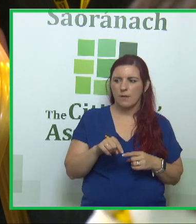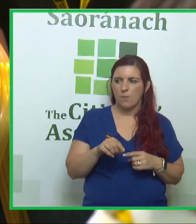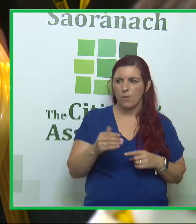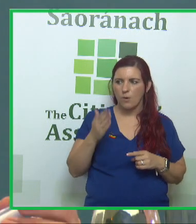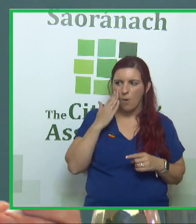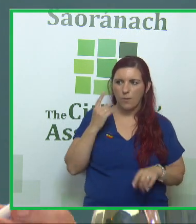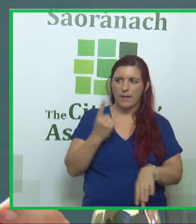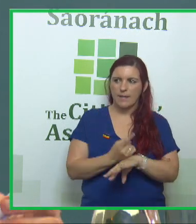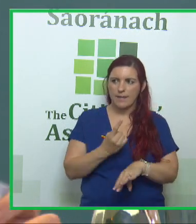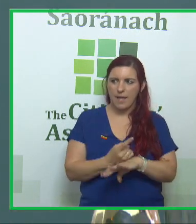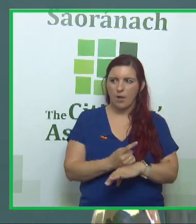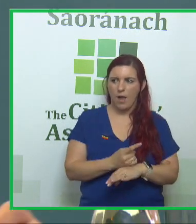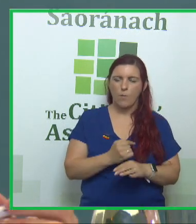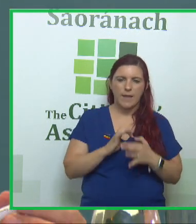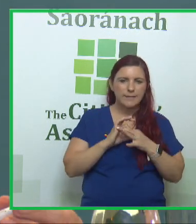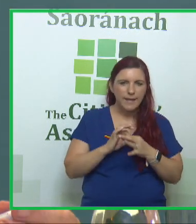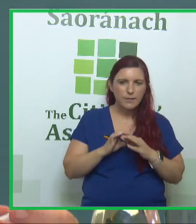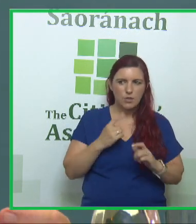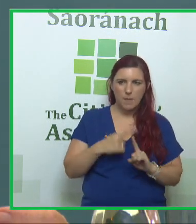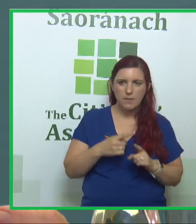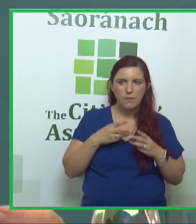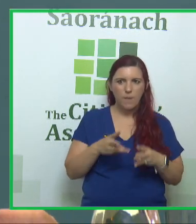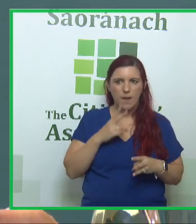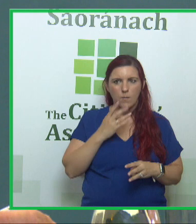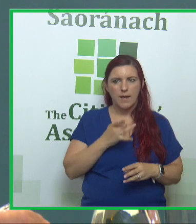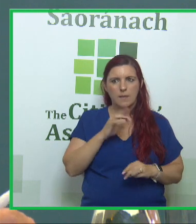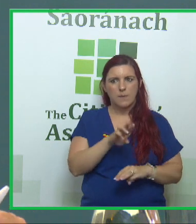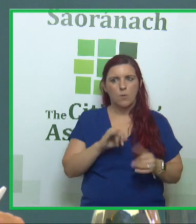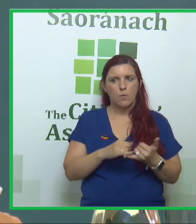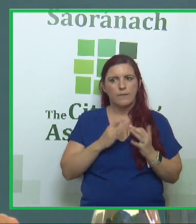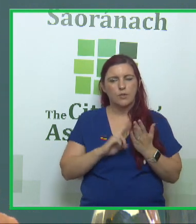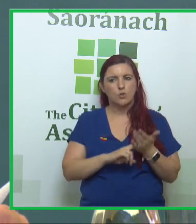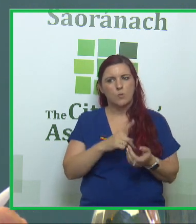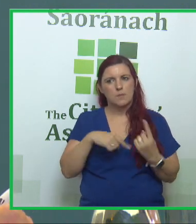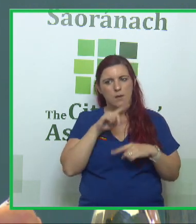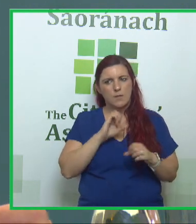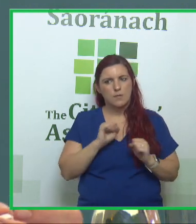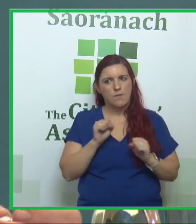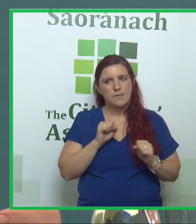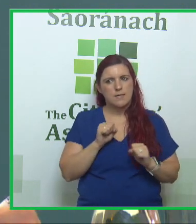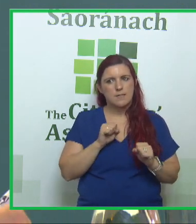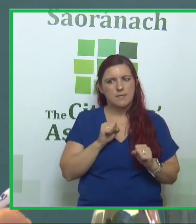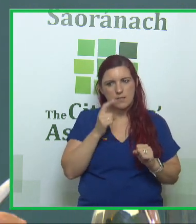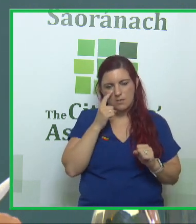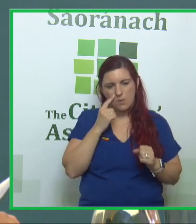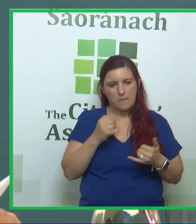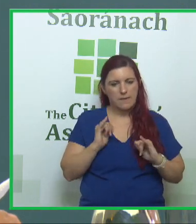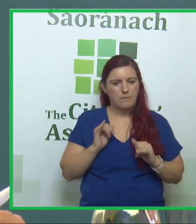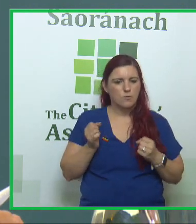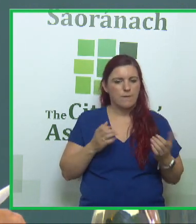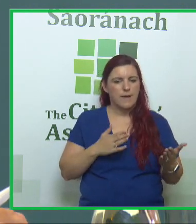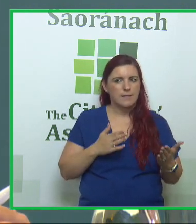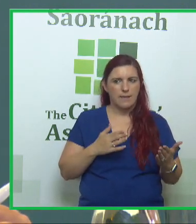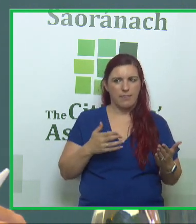engage with them really positively, and we ask the people who use our services to remind them that they have rights and they